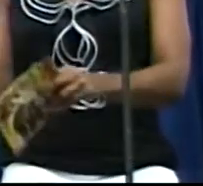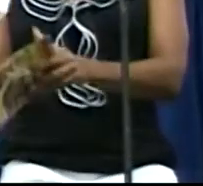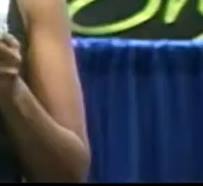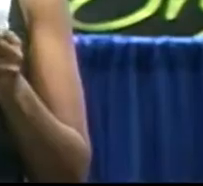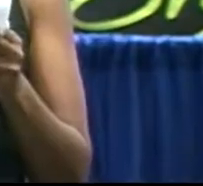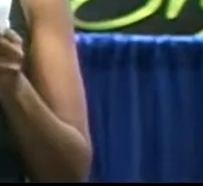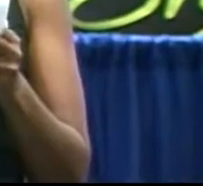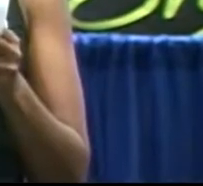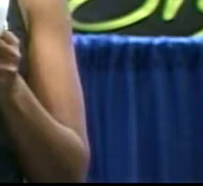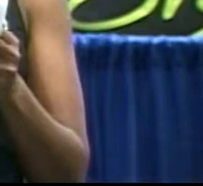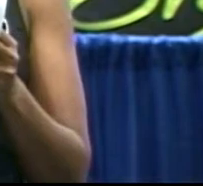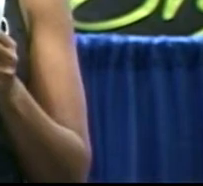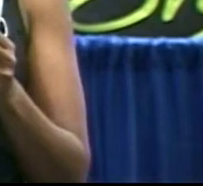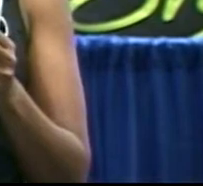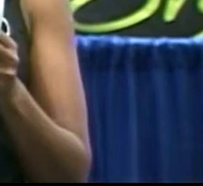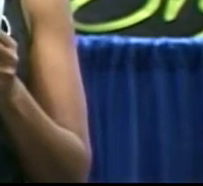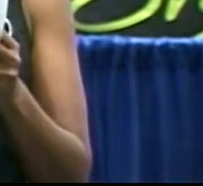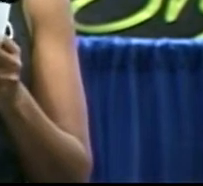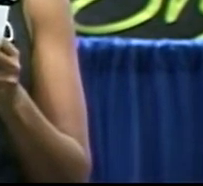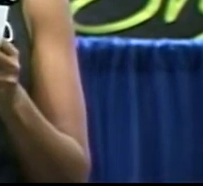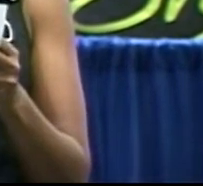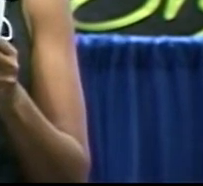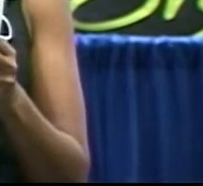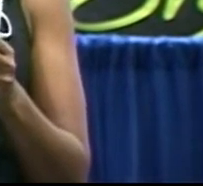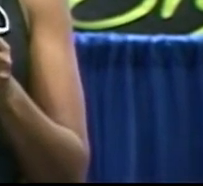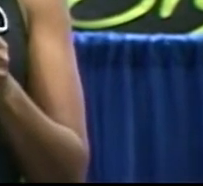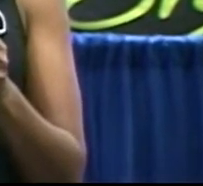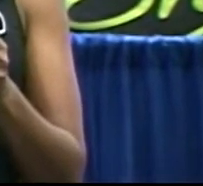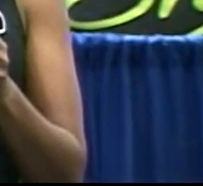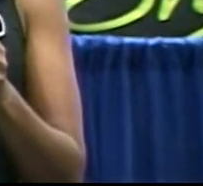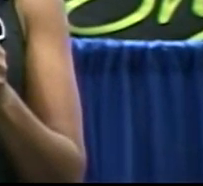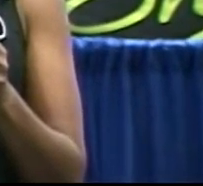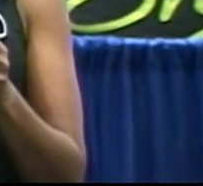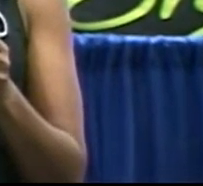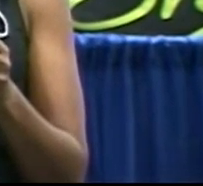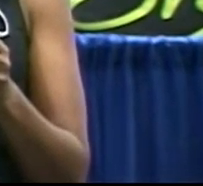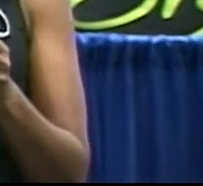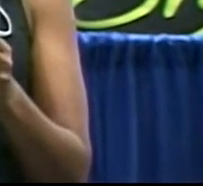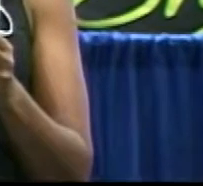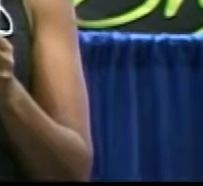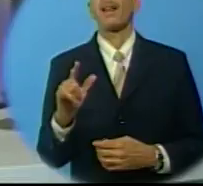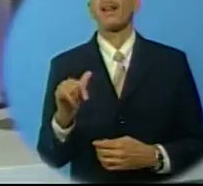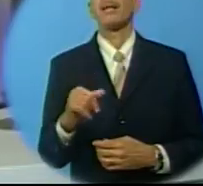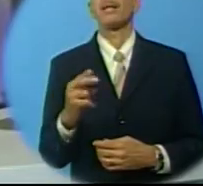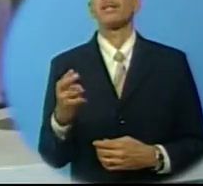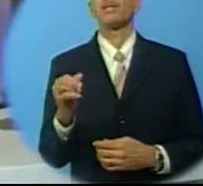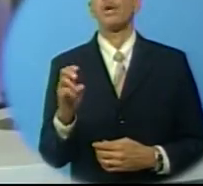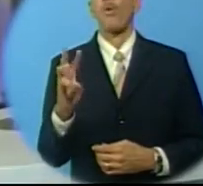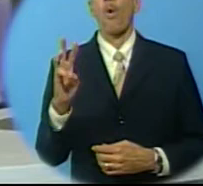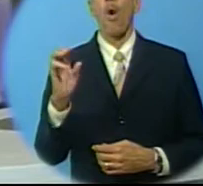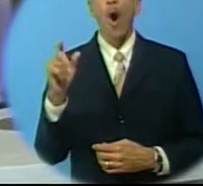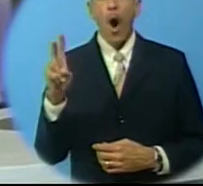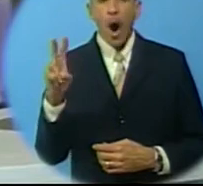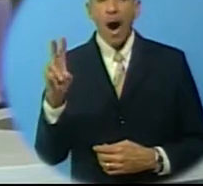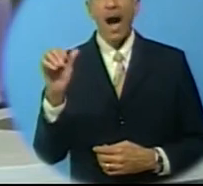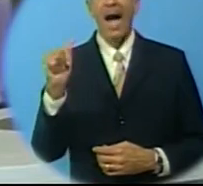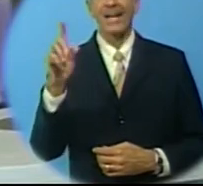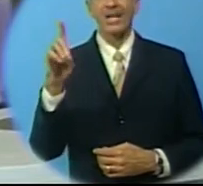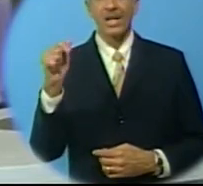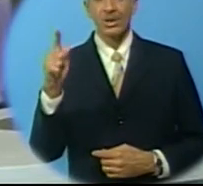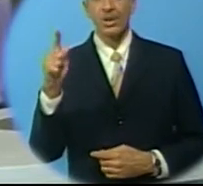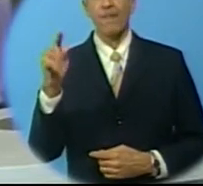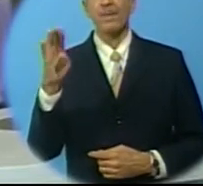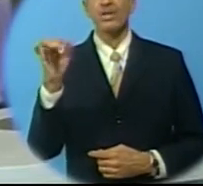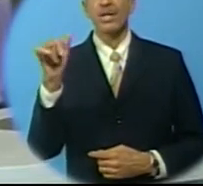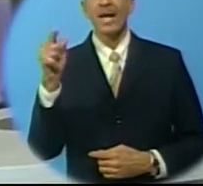corporate communications specialist, Simone Codrington. They are Donella, Hee Haw, Adonijah, Biggie